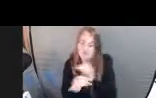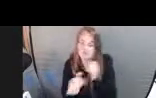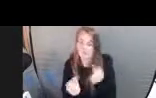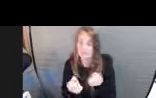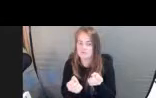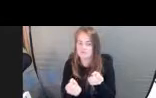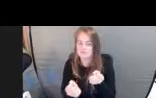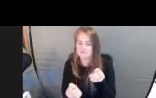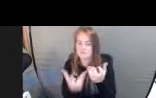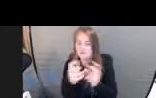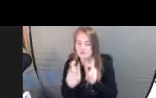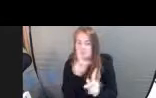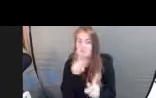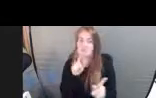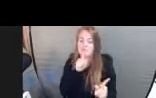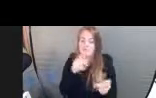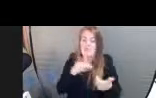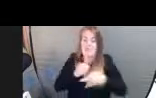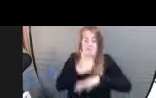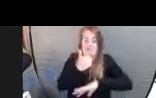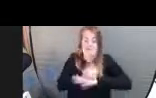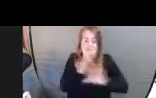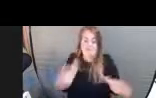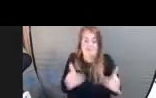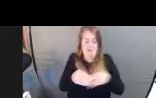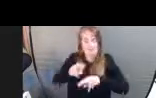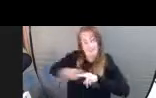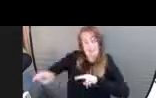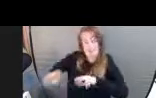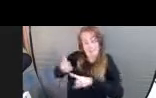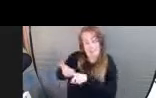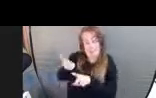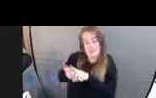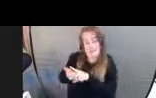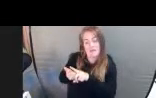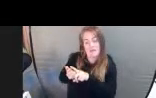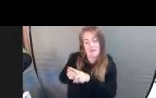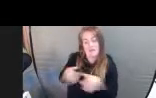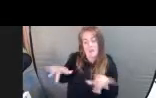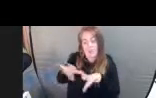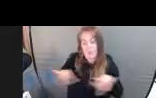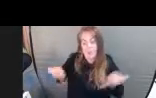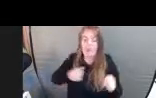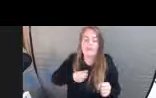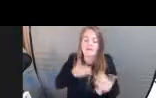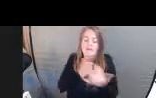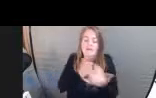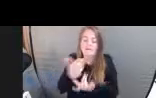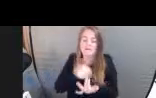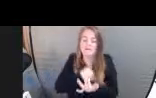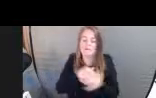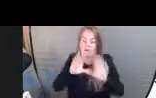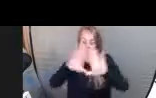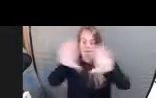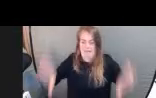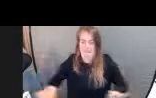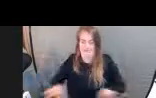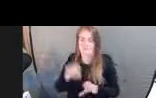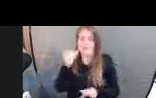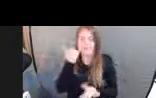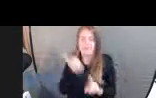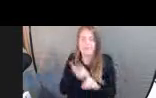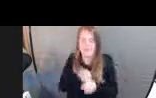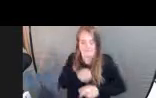the boxes and benches for players is actually clear plexiglass in areas so that if you are a